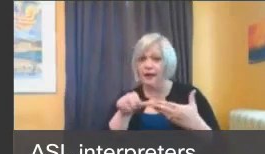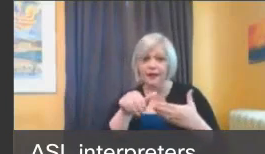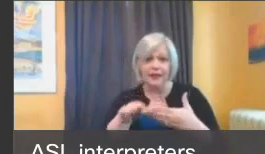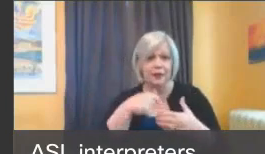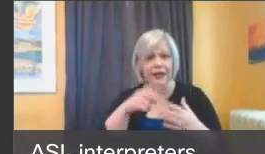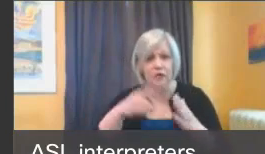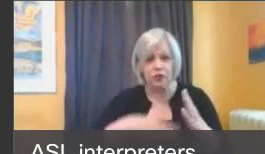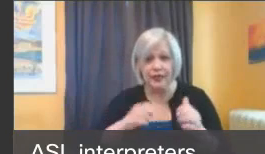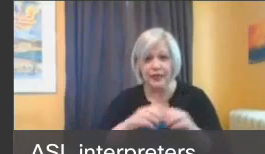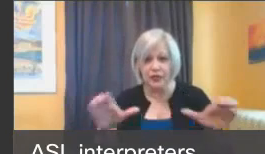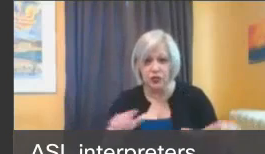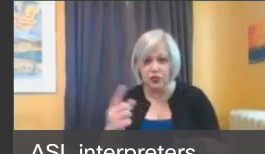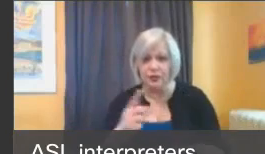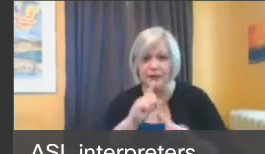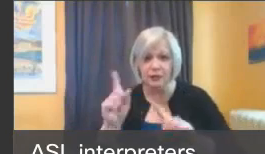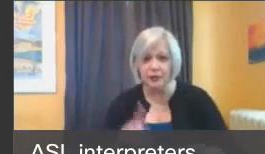and act on.